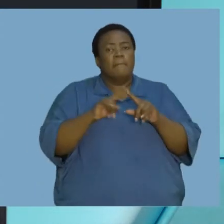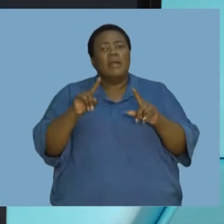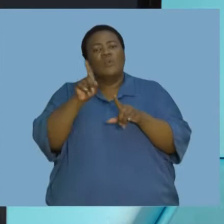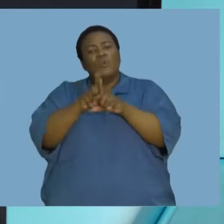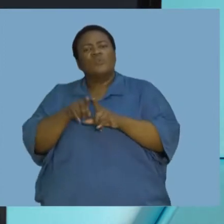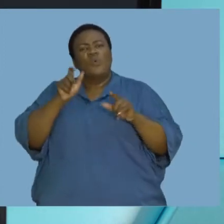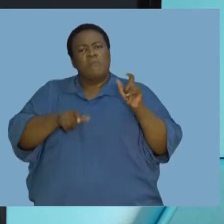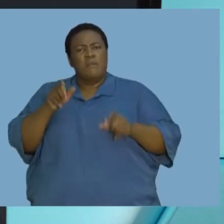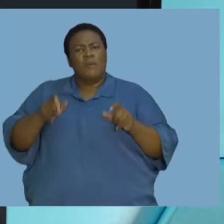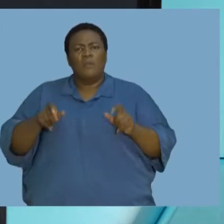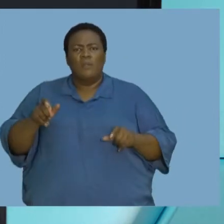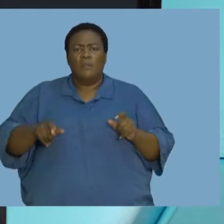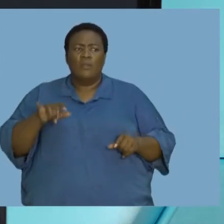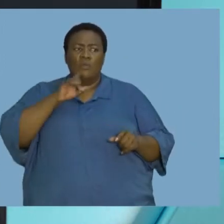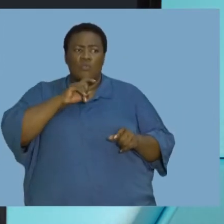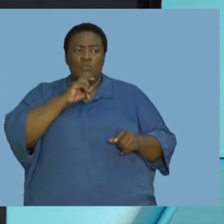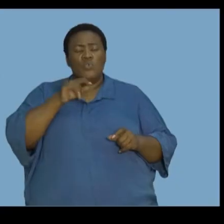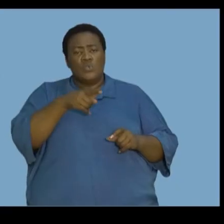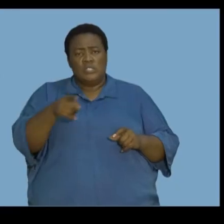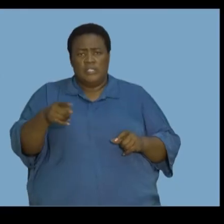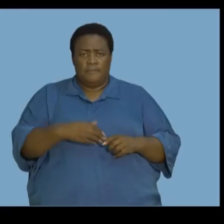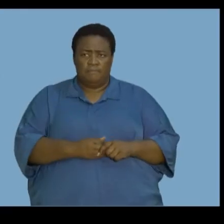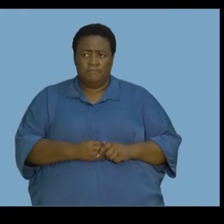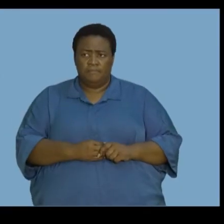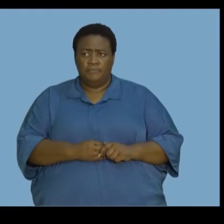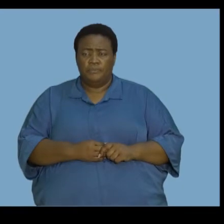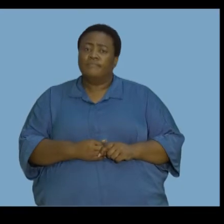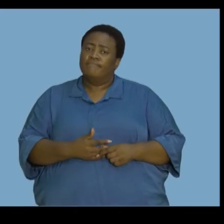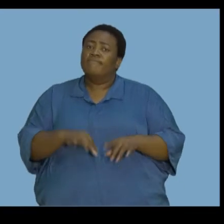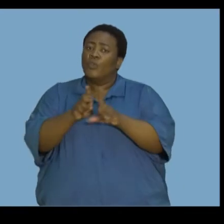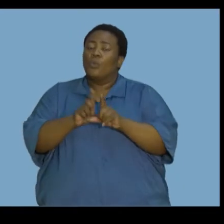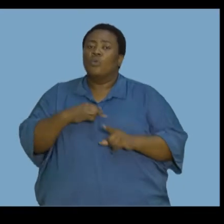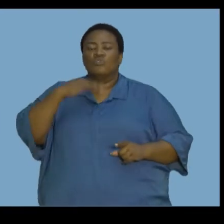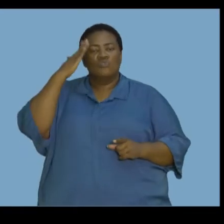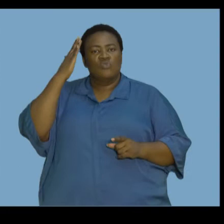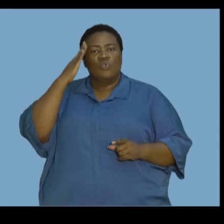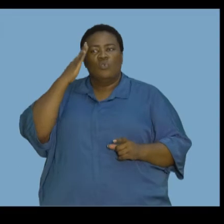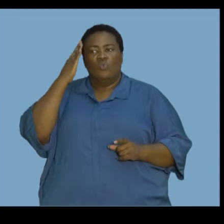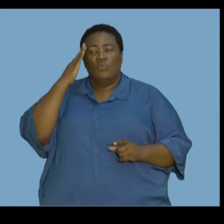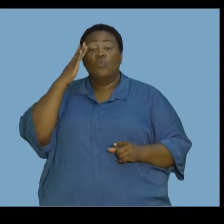livelihoods of people that inhabit or use these water bodies. We also know that